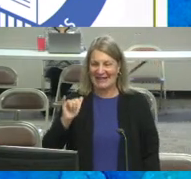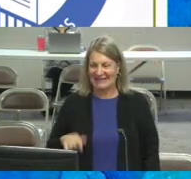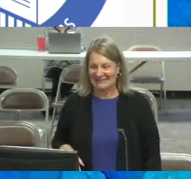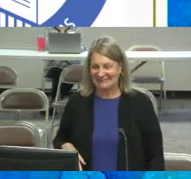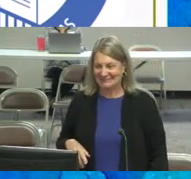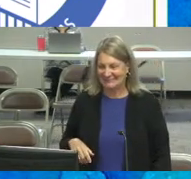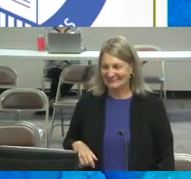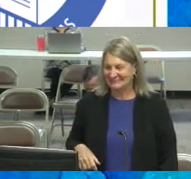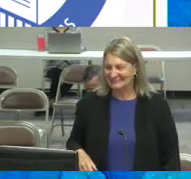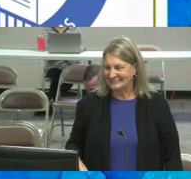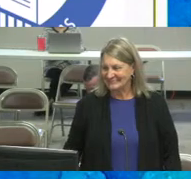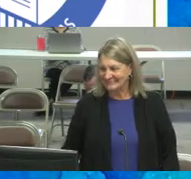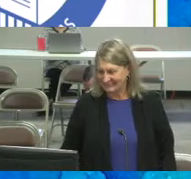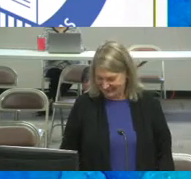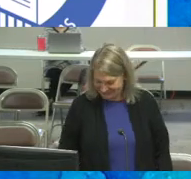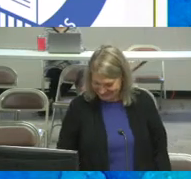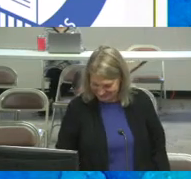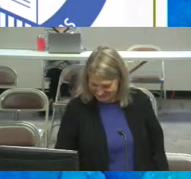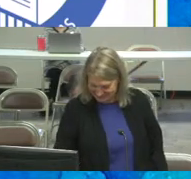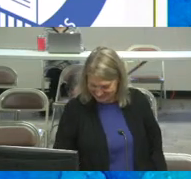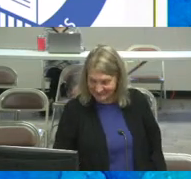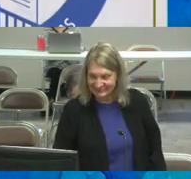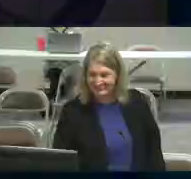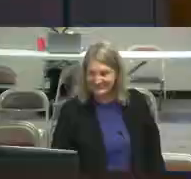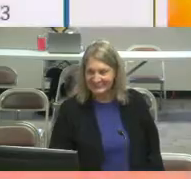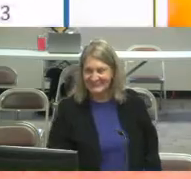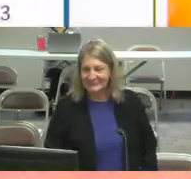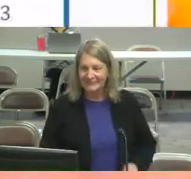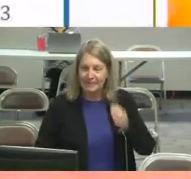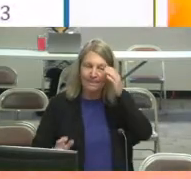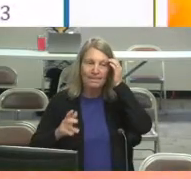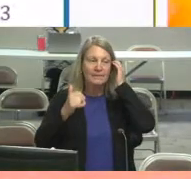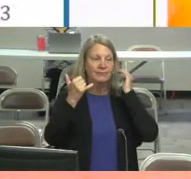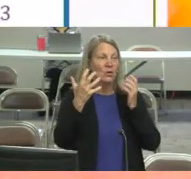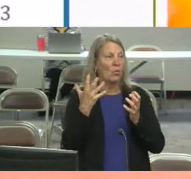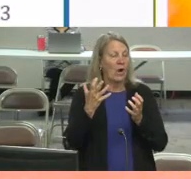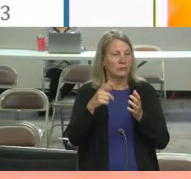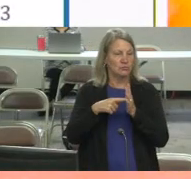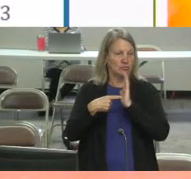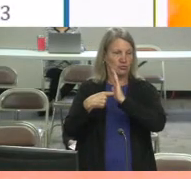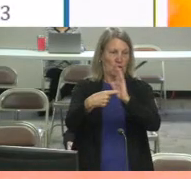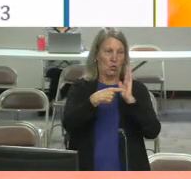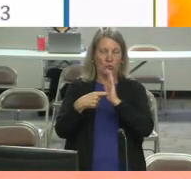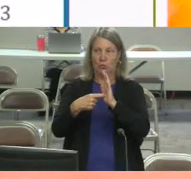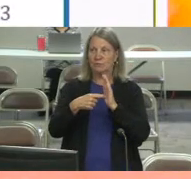to see the young students involved in our pep rally as they marched around the gym